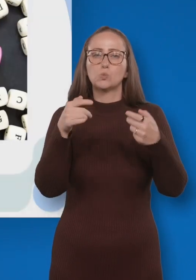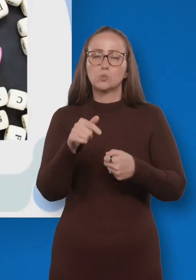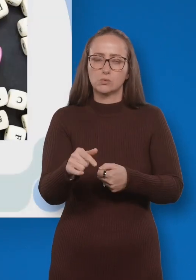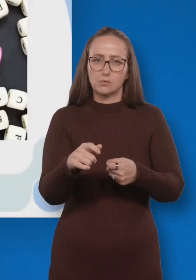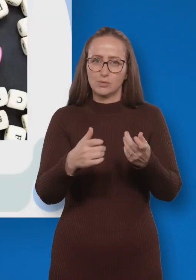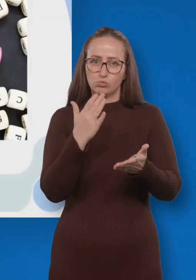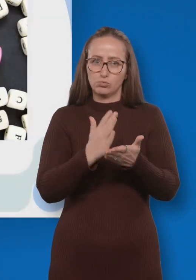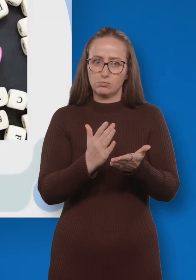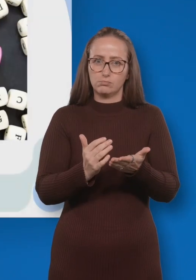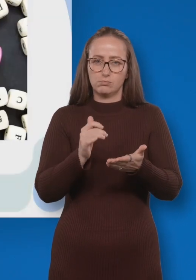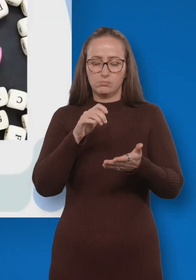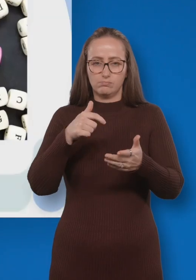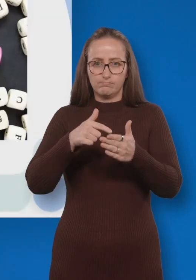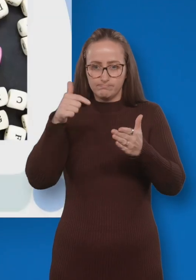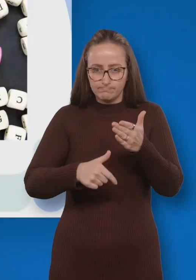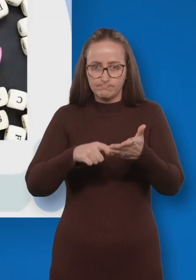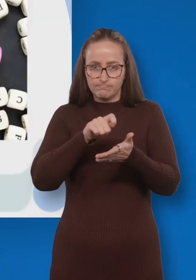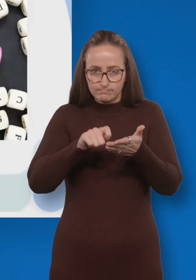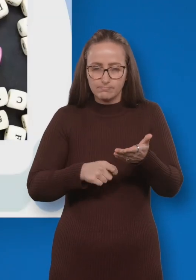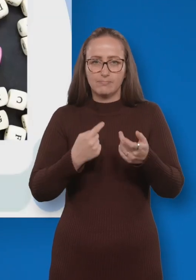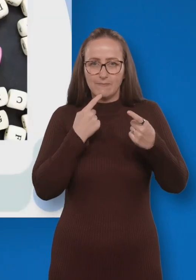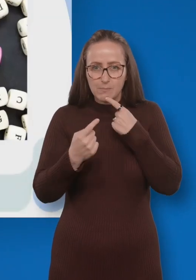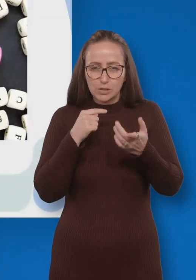and specific, or